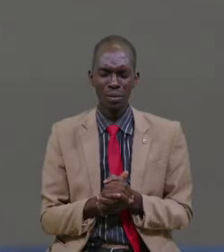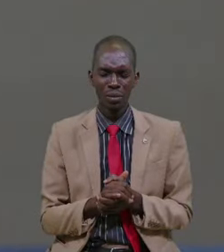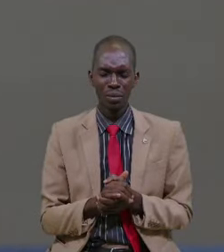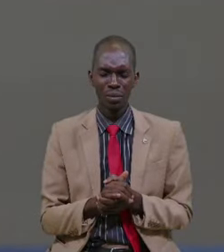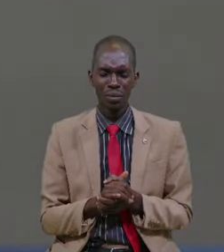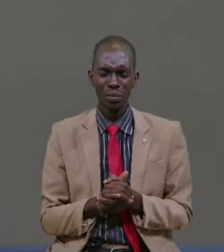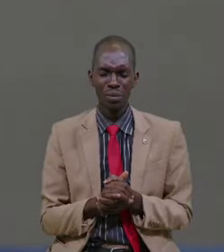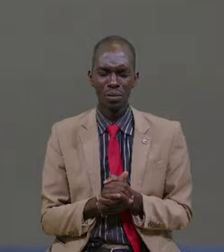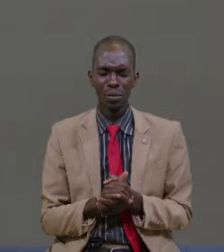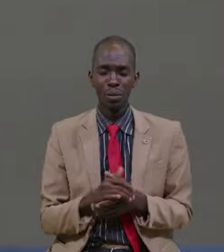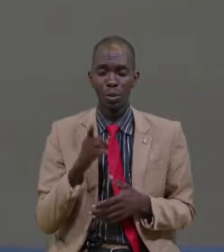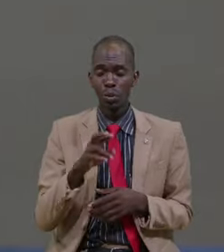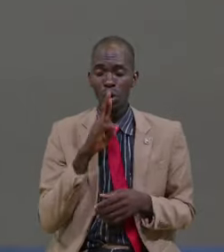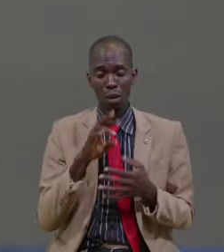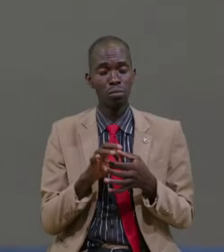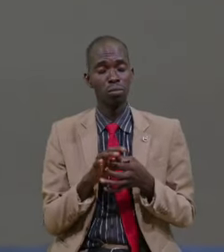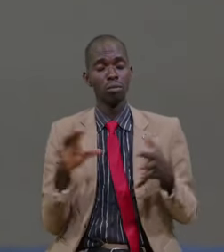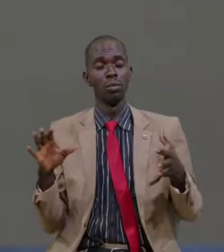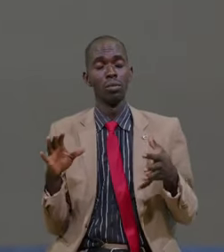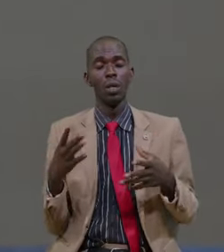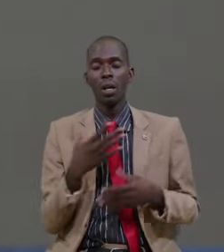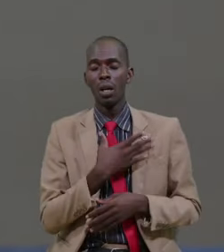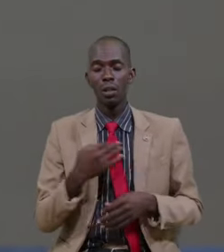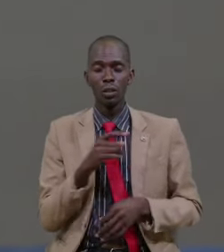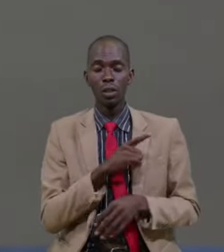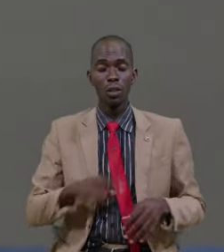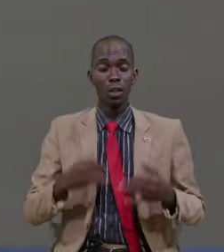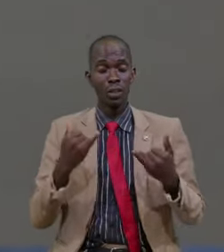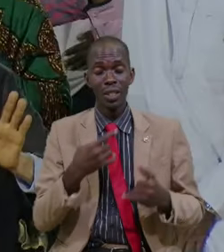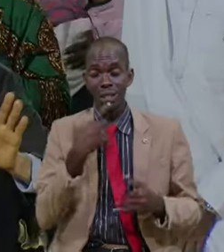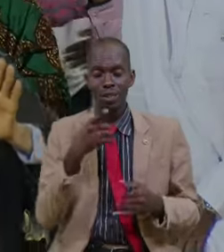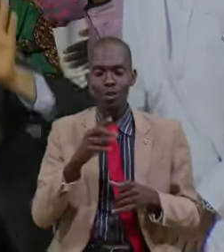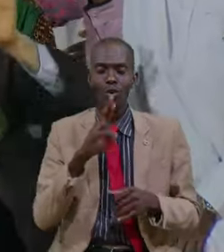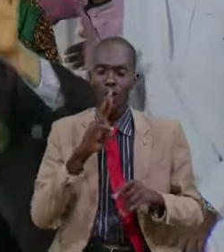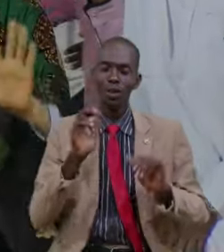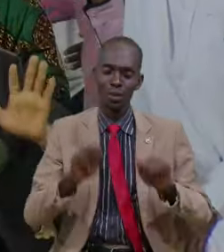You are loosed, and the Lord now says you can go out free.